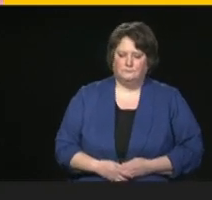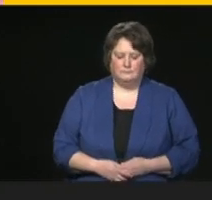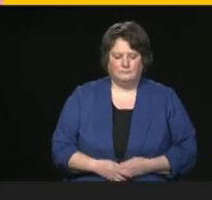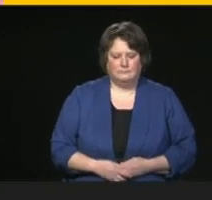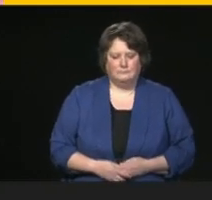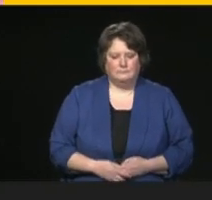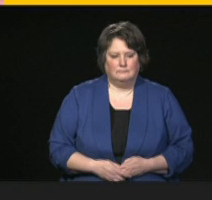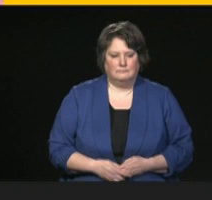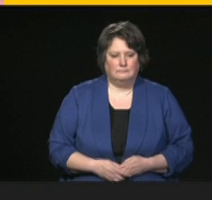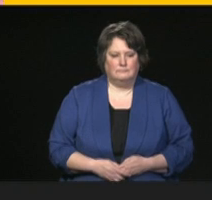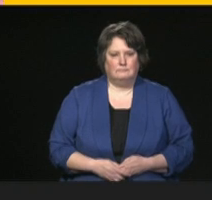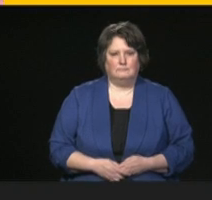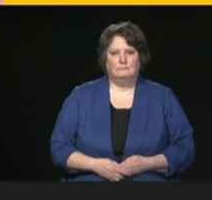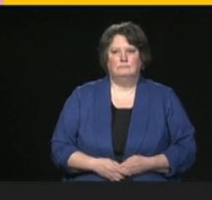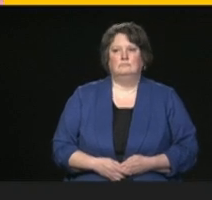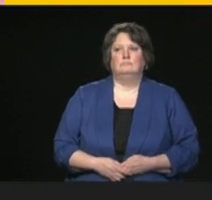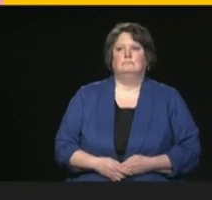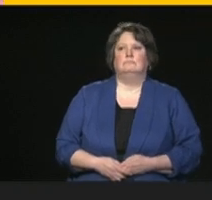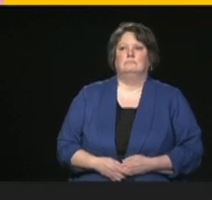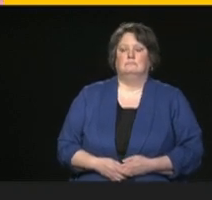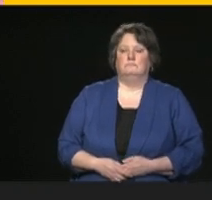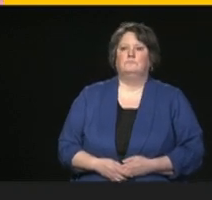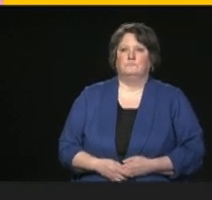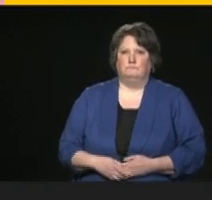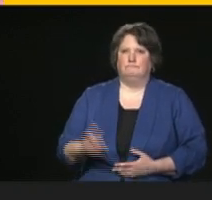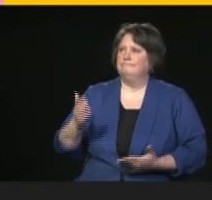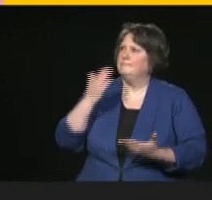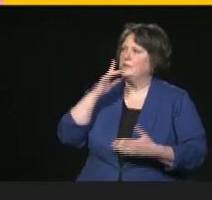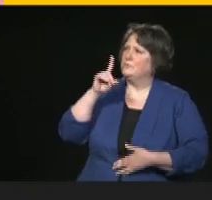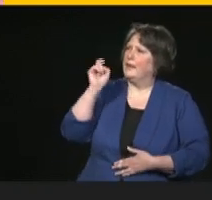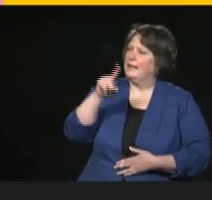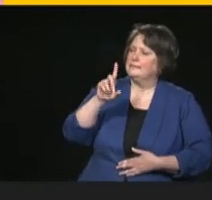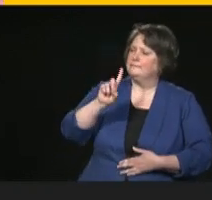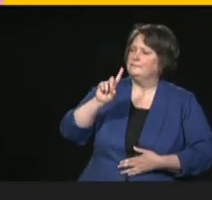you. Ms. Freeland. Est-ce que